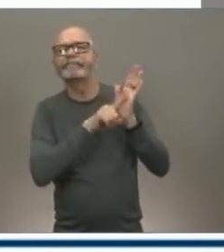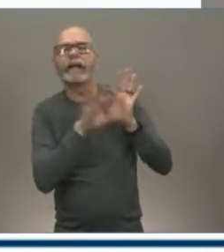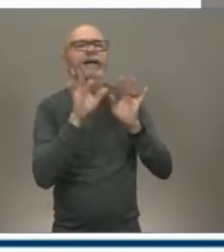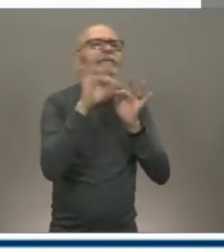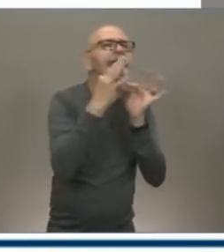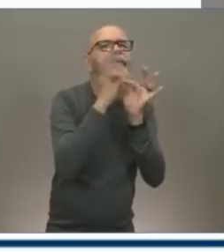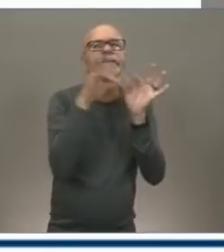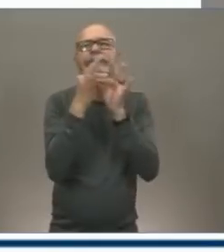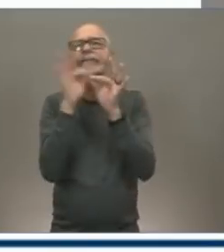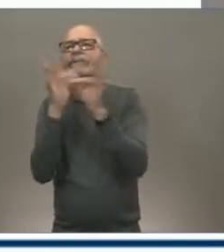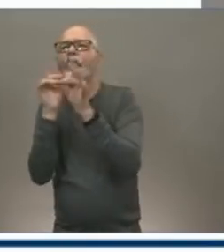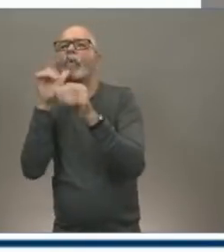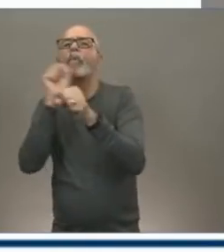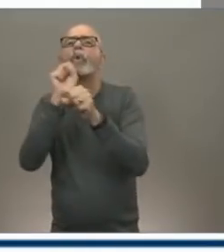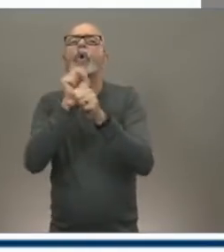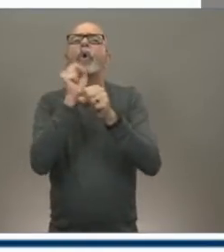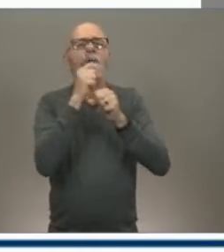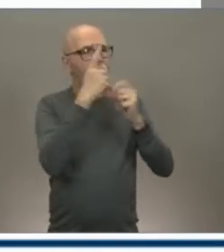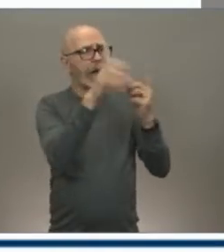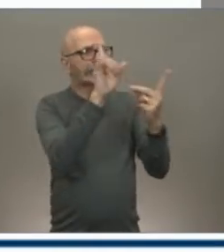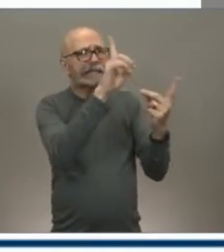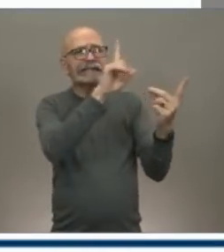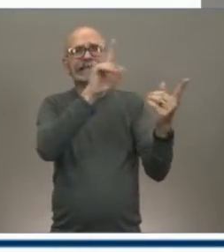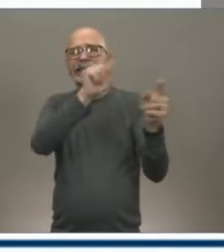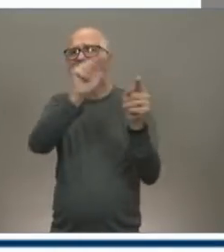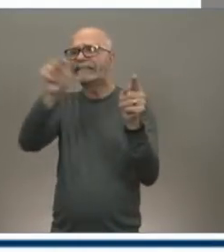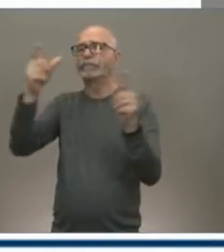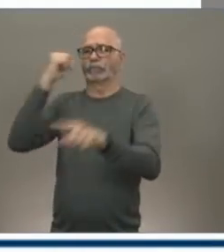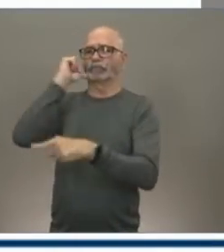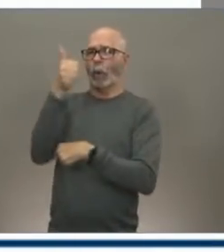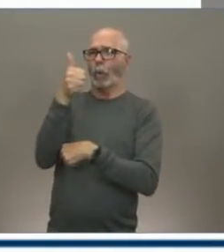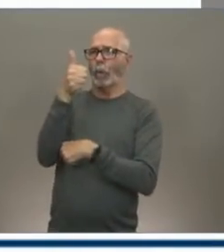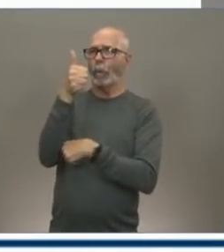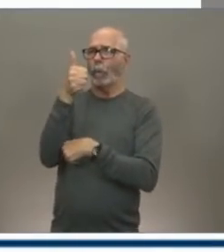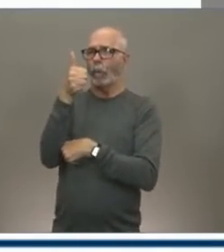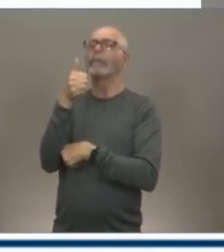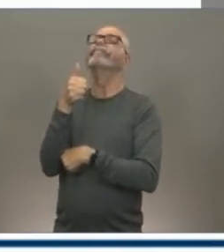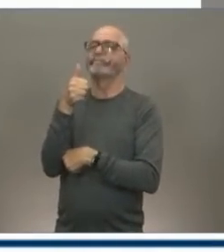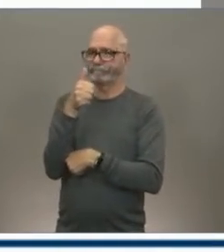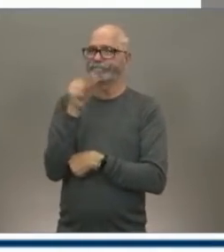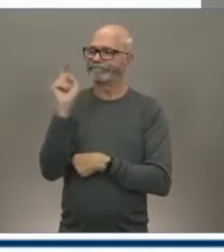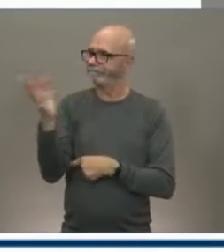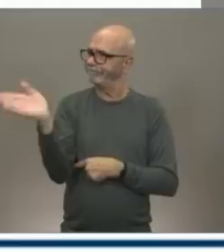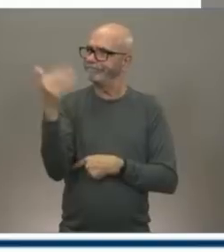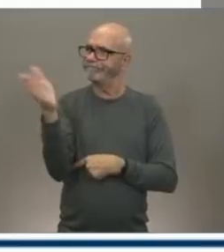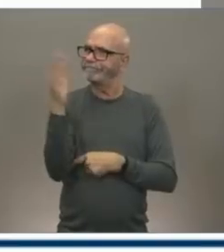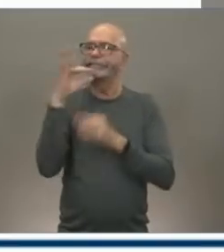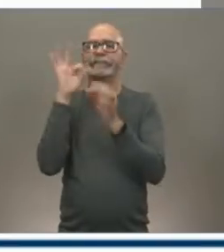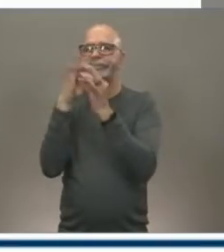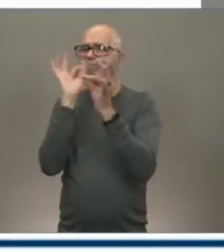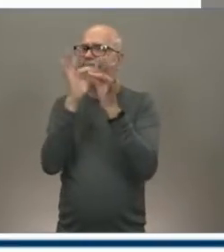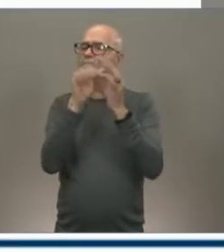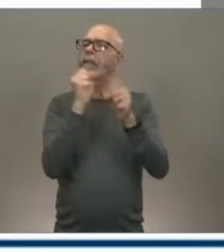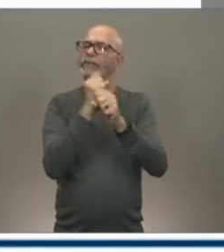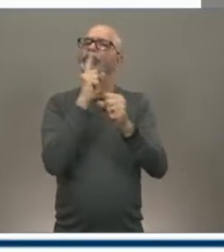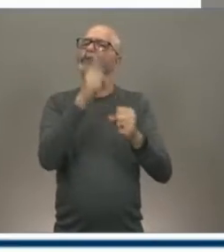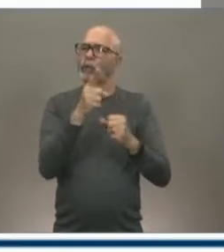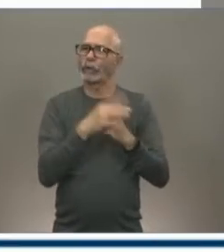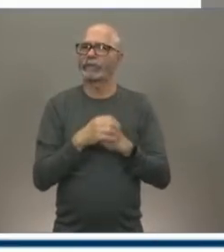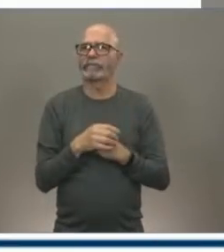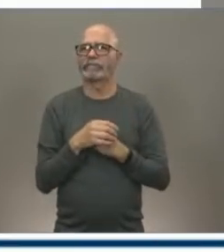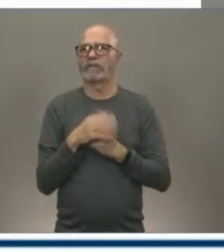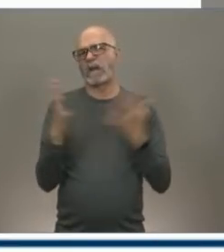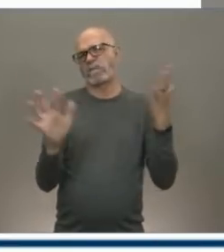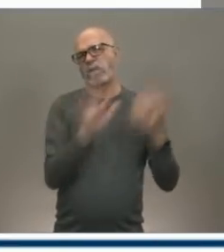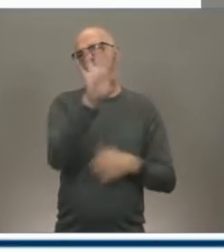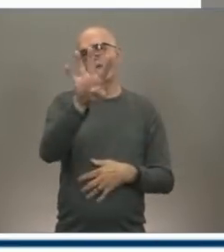employees starting tomorrow, and that there's about 450 employees at that plant.